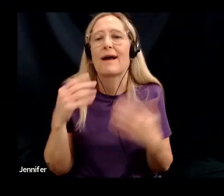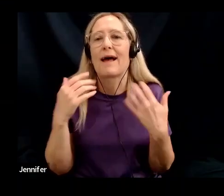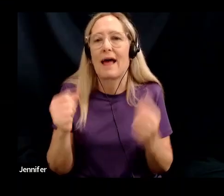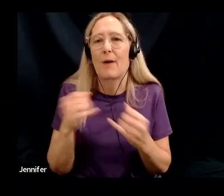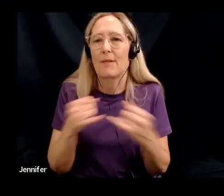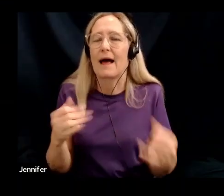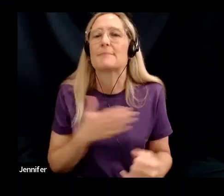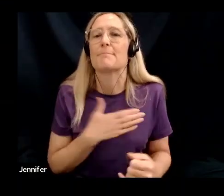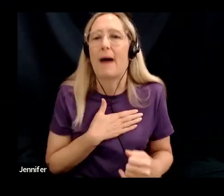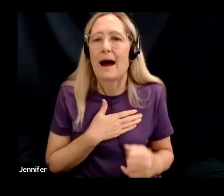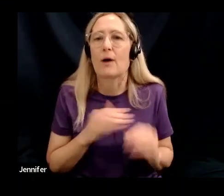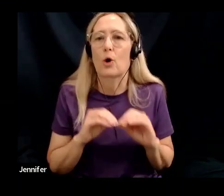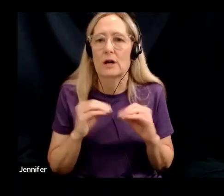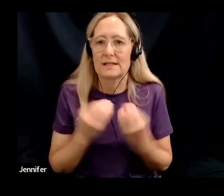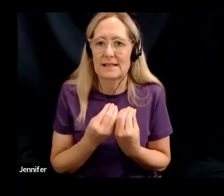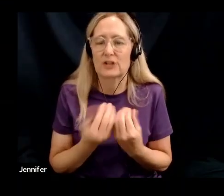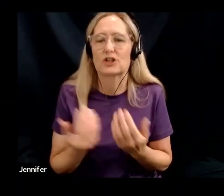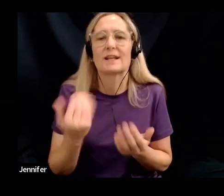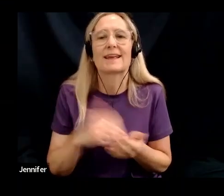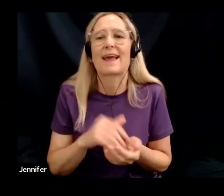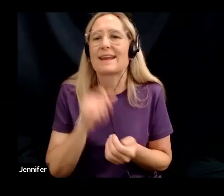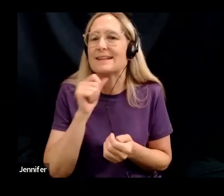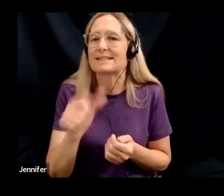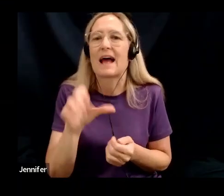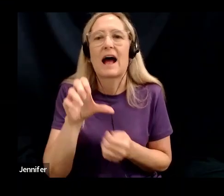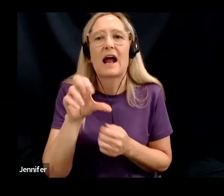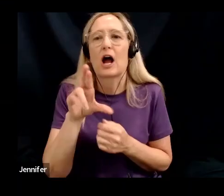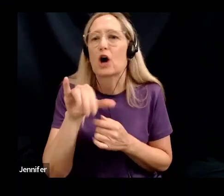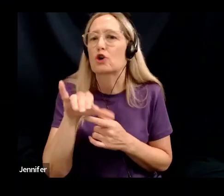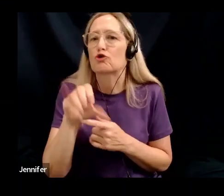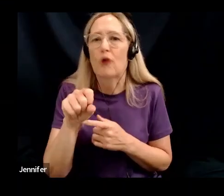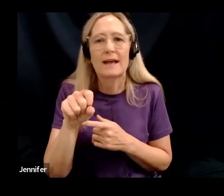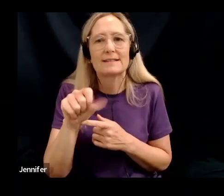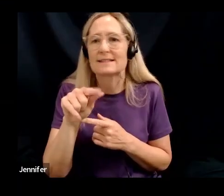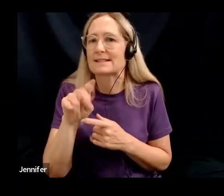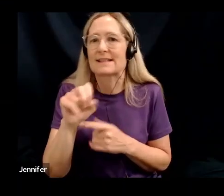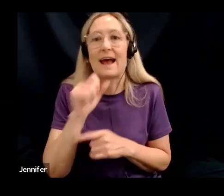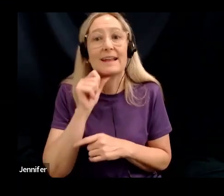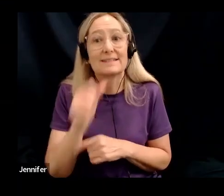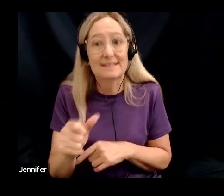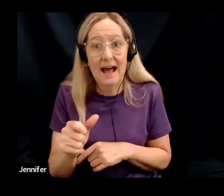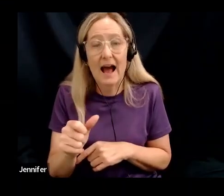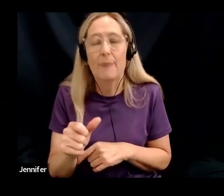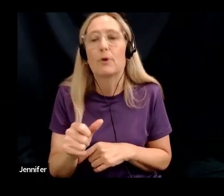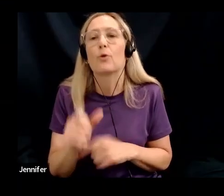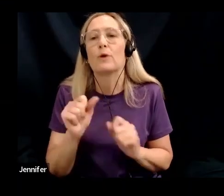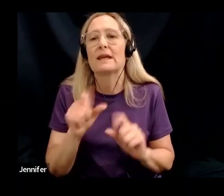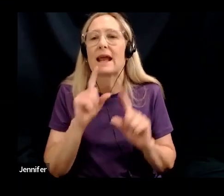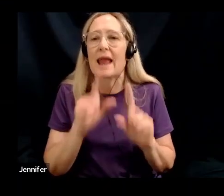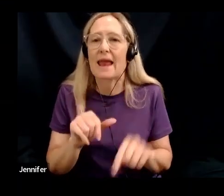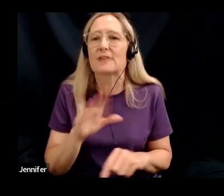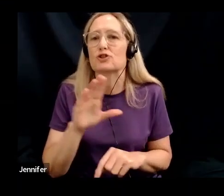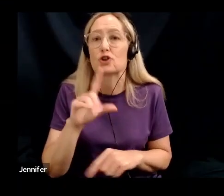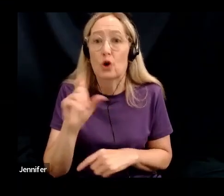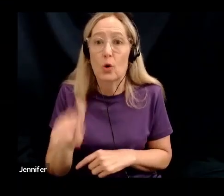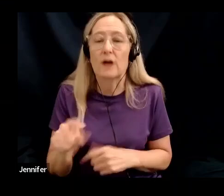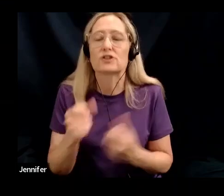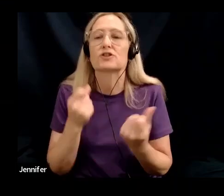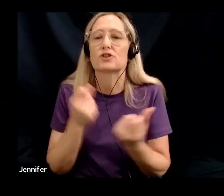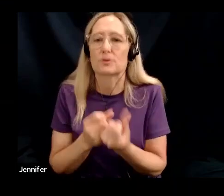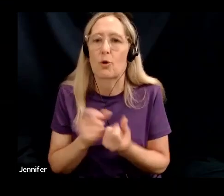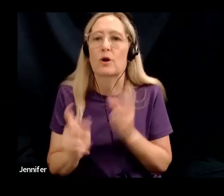my organization. Again, it's not a crisis line, but we're here to help answer questions or support people in